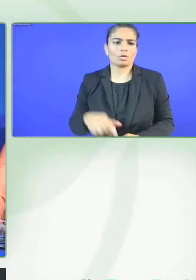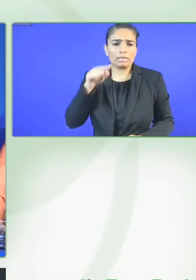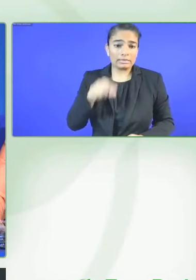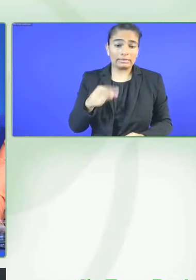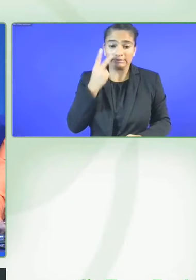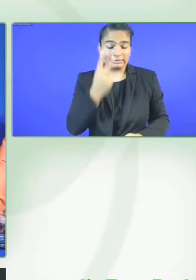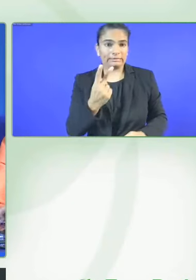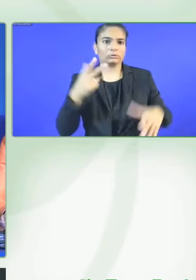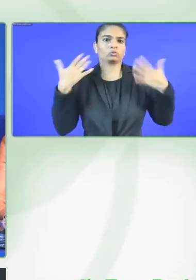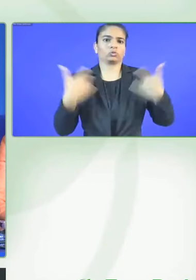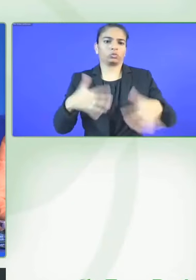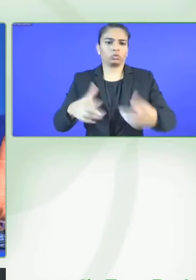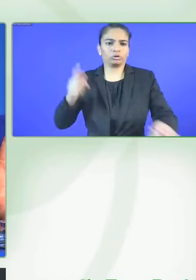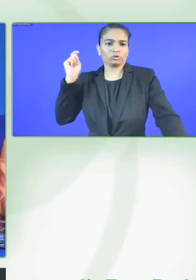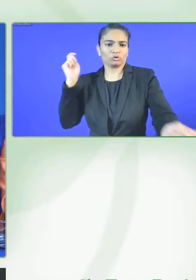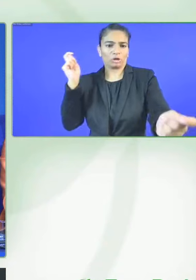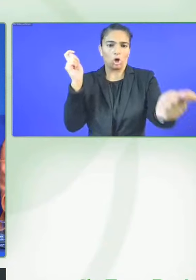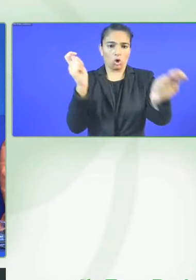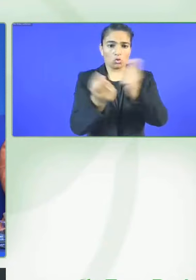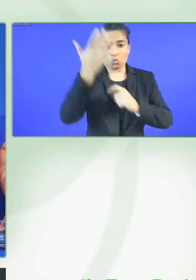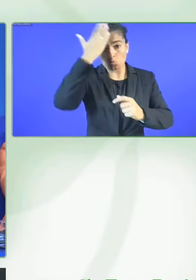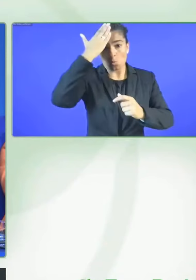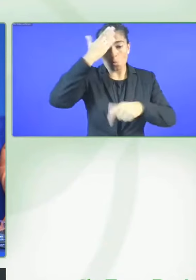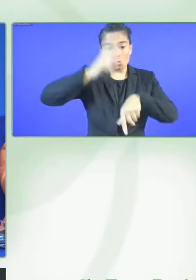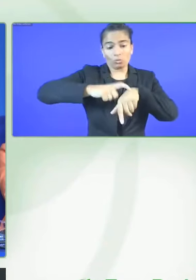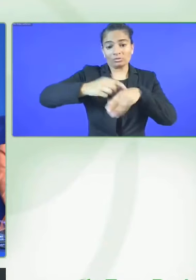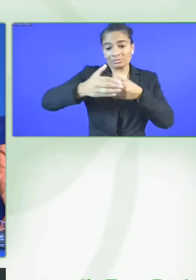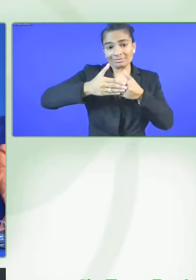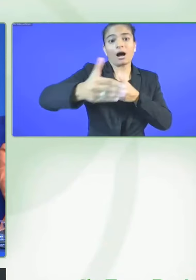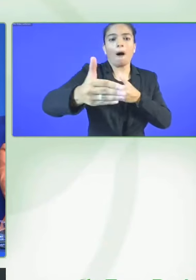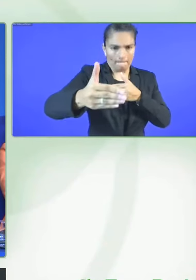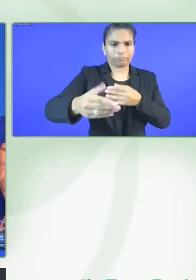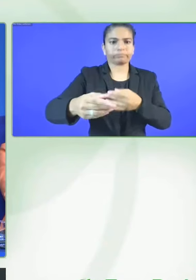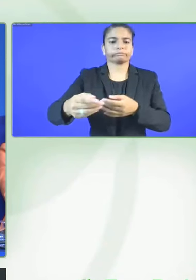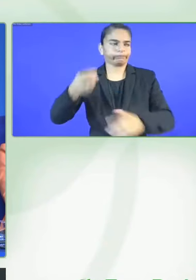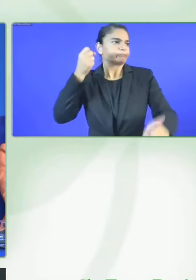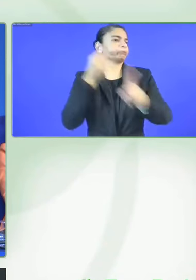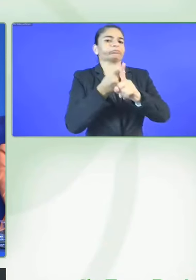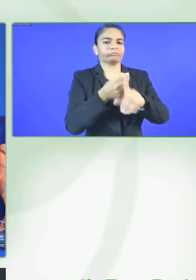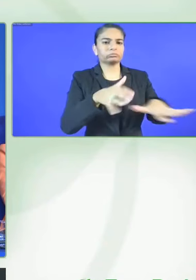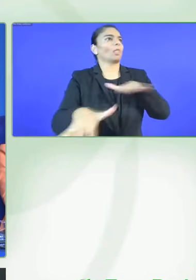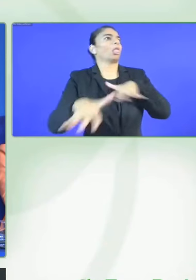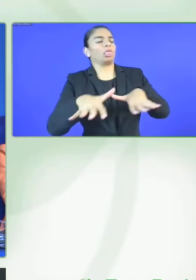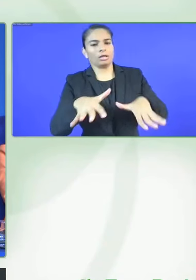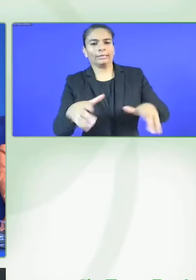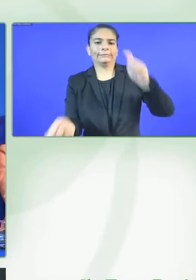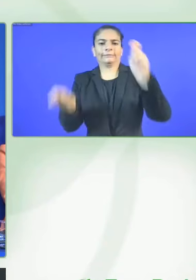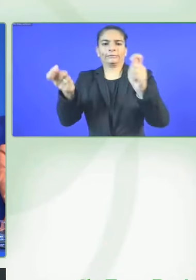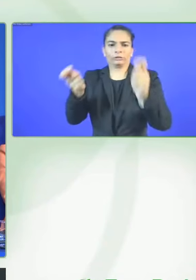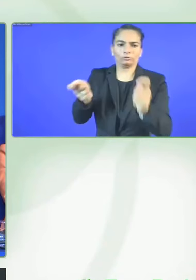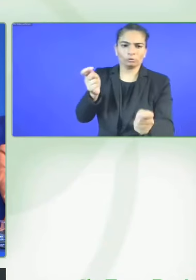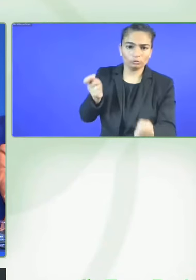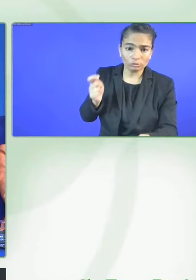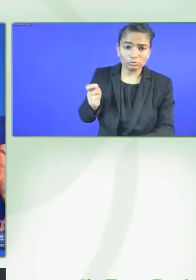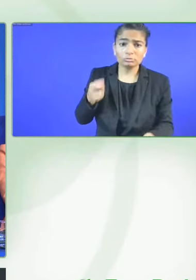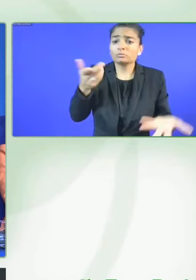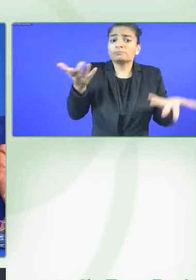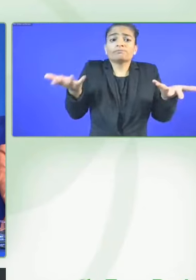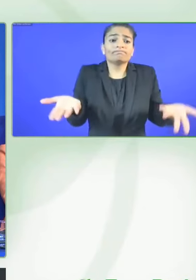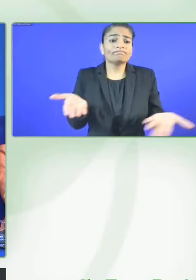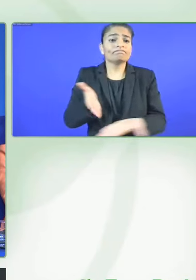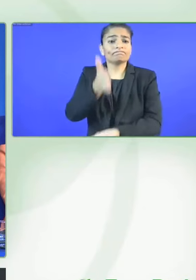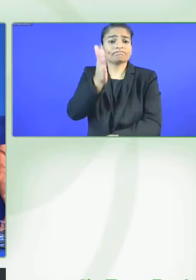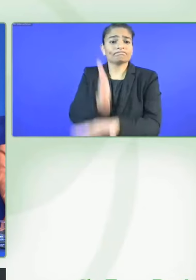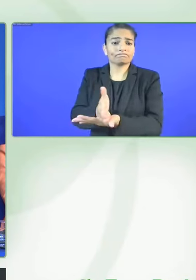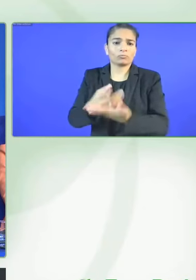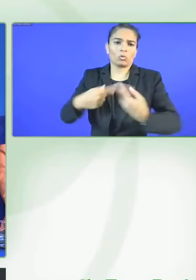provisions have not changed following the legislation. The transition to administrative enforcement, which will undoubtedly be faster,